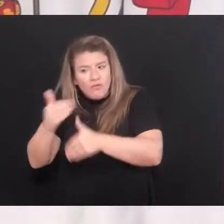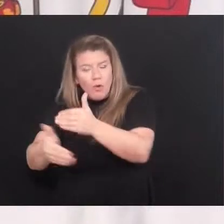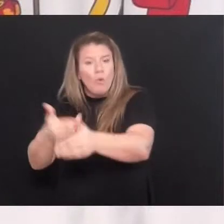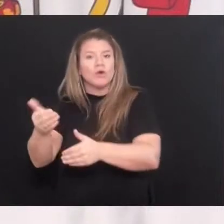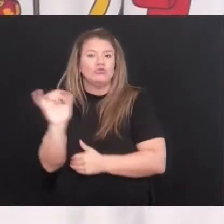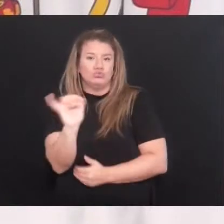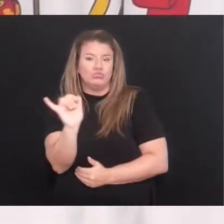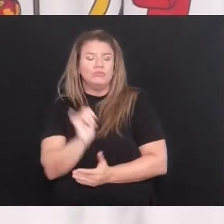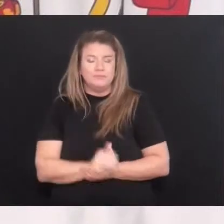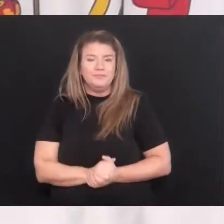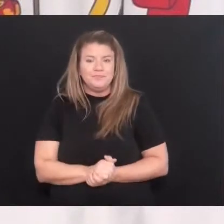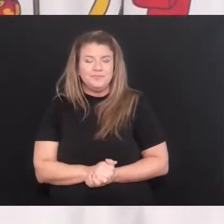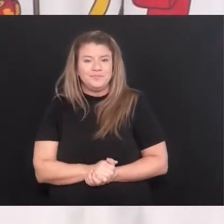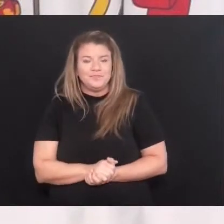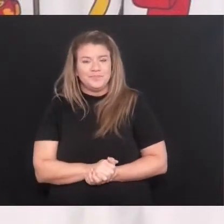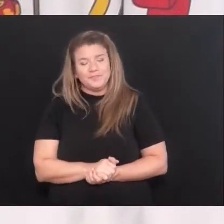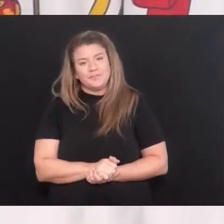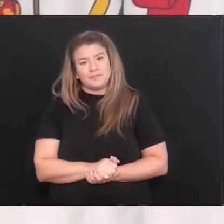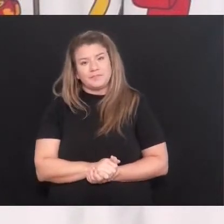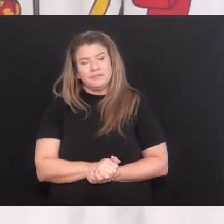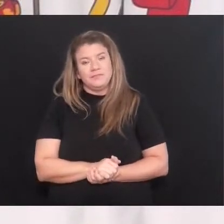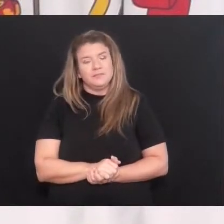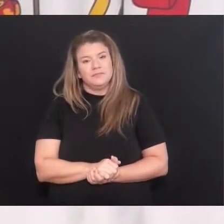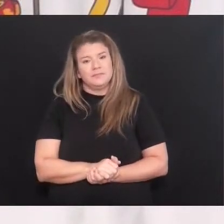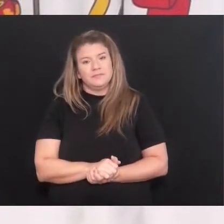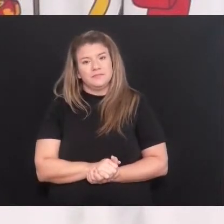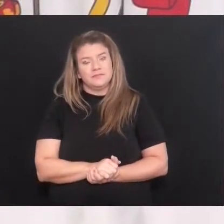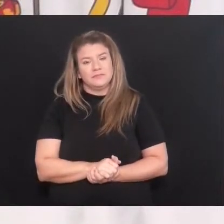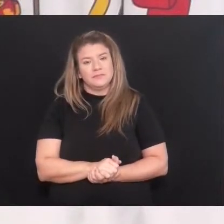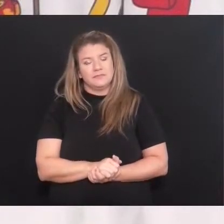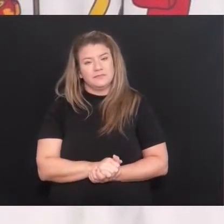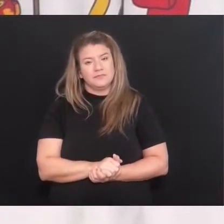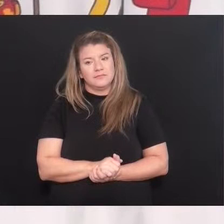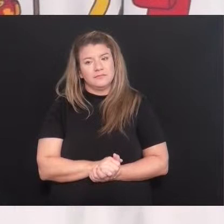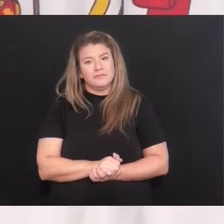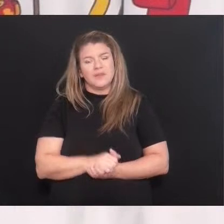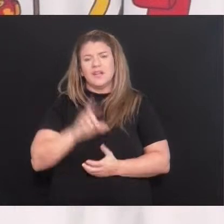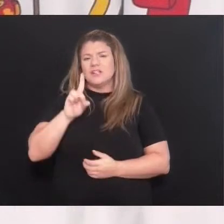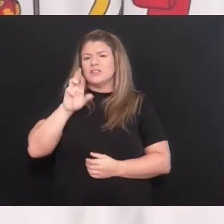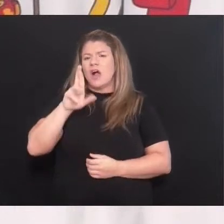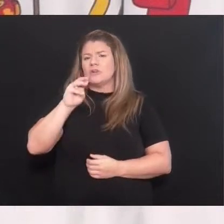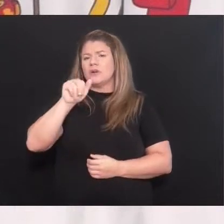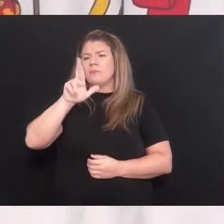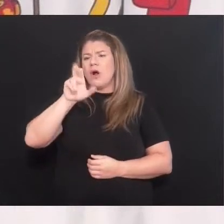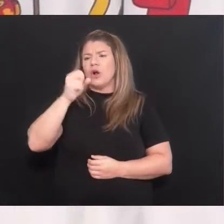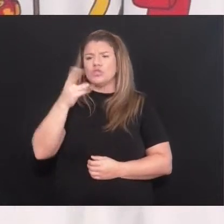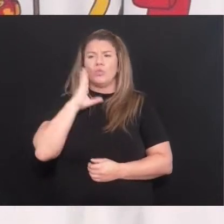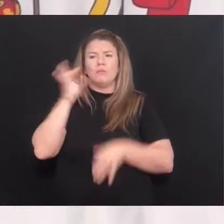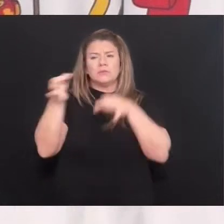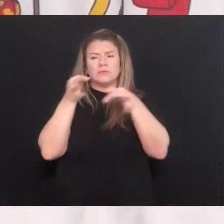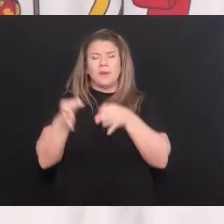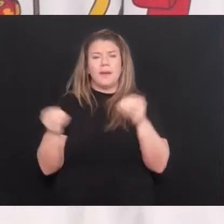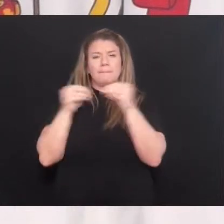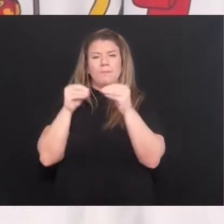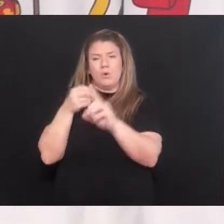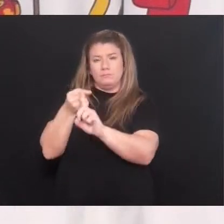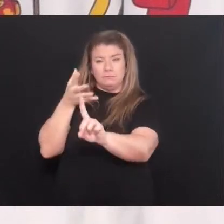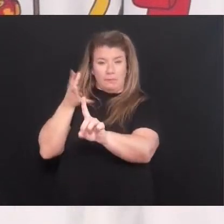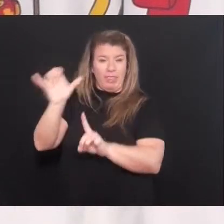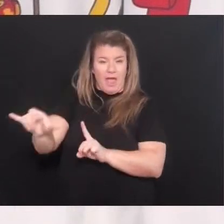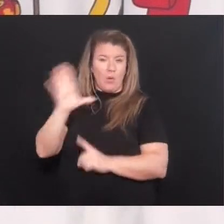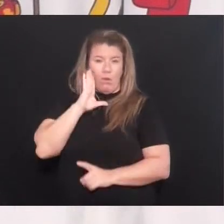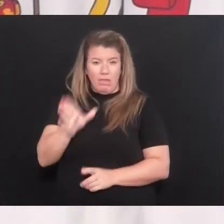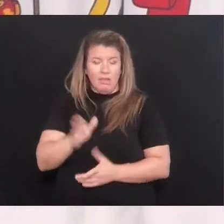ourselves. But so from the standpoint of all that, I think Dr. Marshall will be talking to you about that.